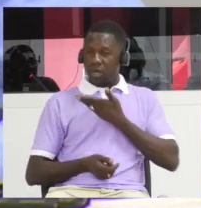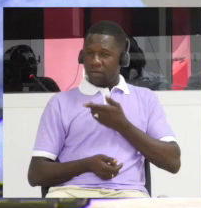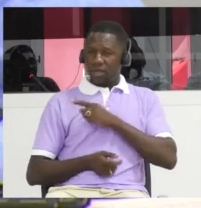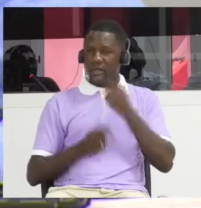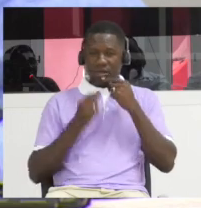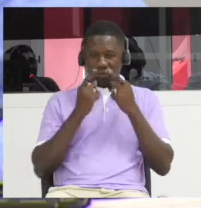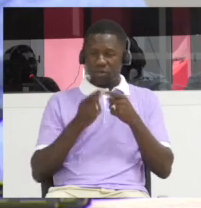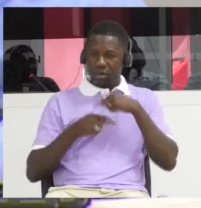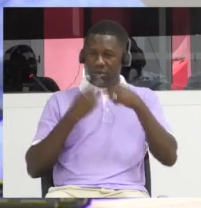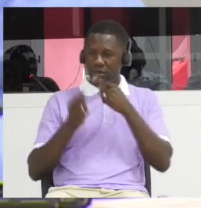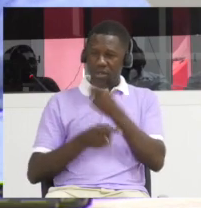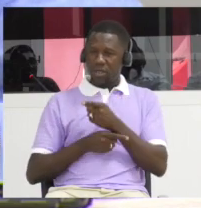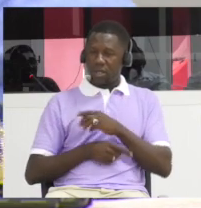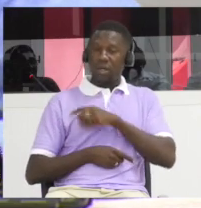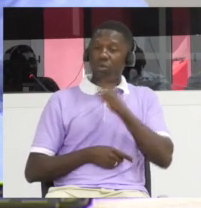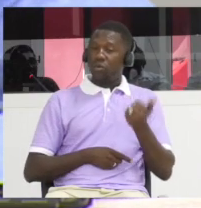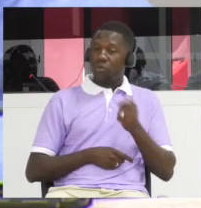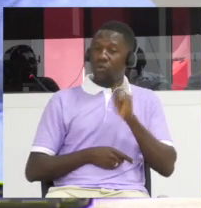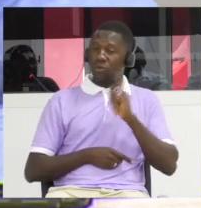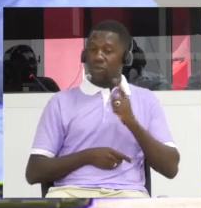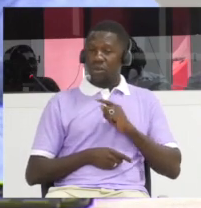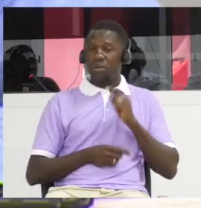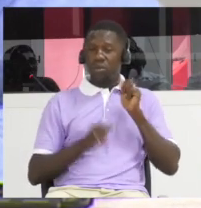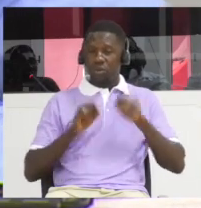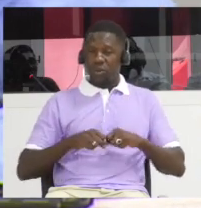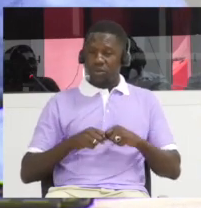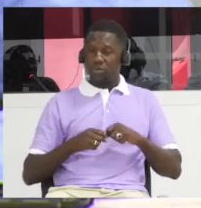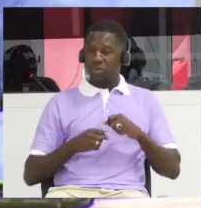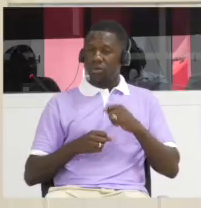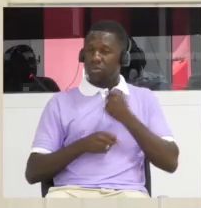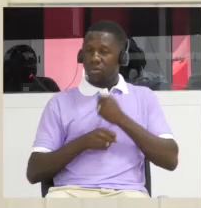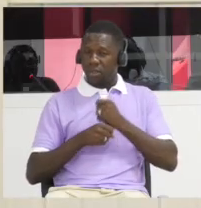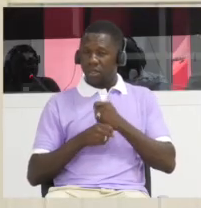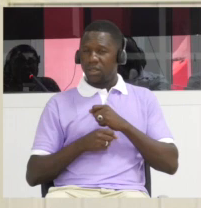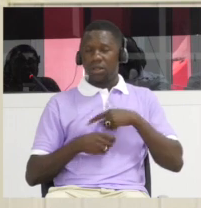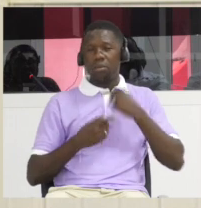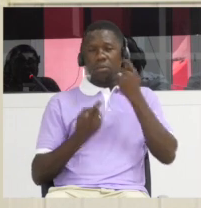And what was the possible cause of the delay in paying the allowances?